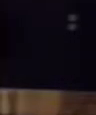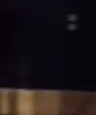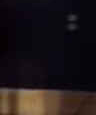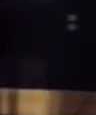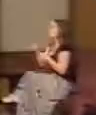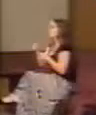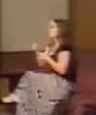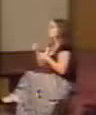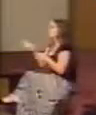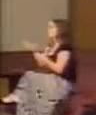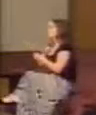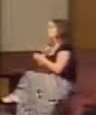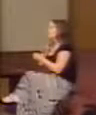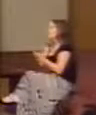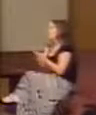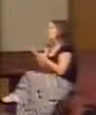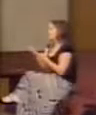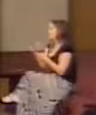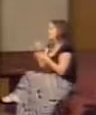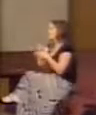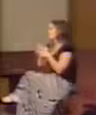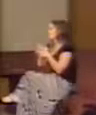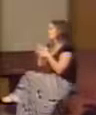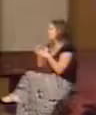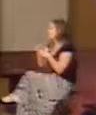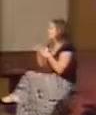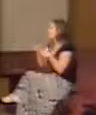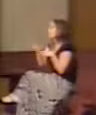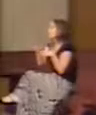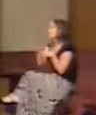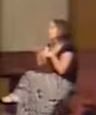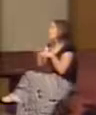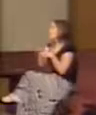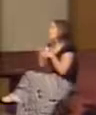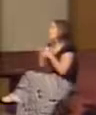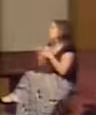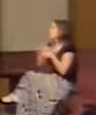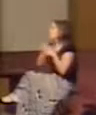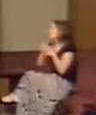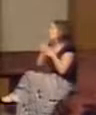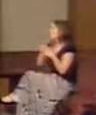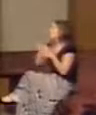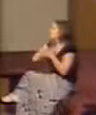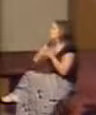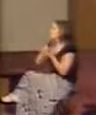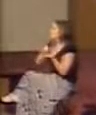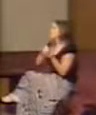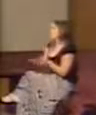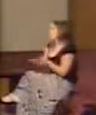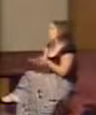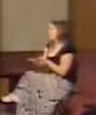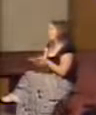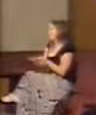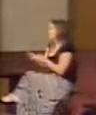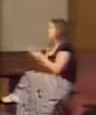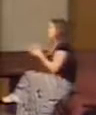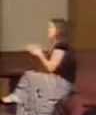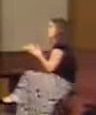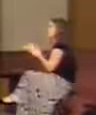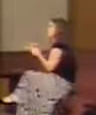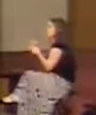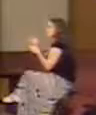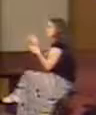Galatians. But if you walk by the flesh, it means death. You walk by the Spirit, it's life and peace with God. And that's exactly